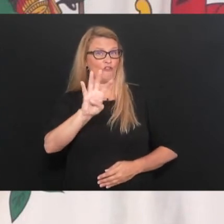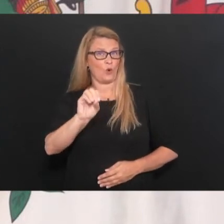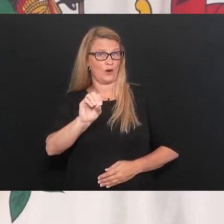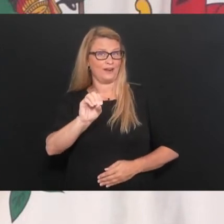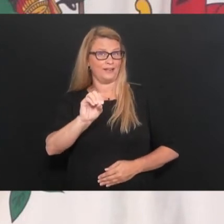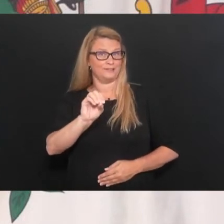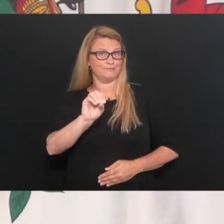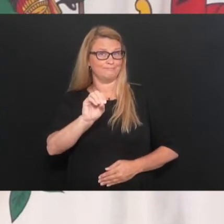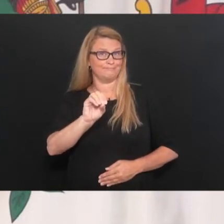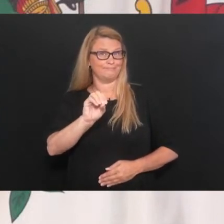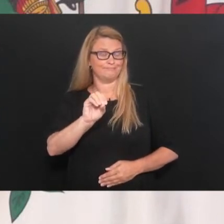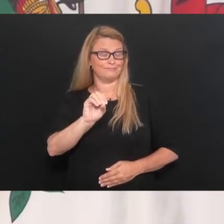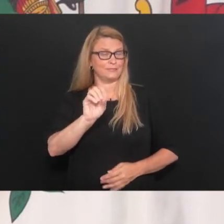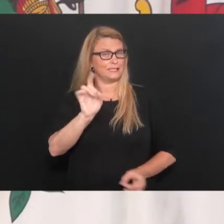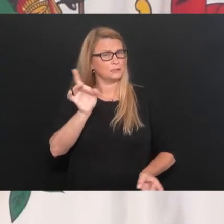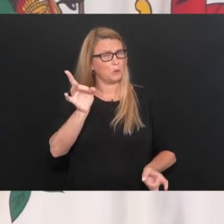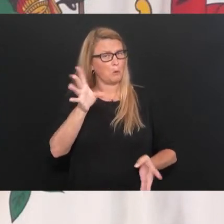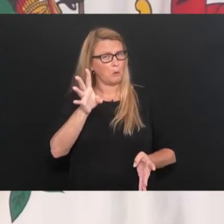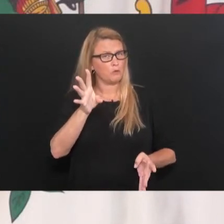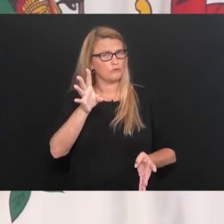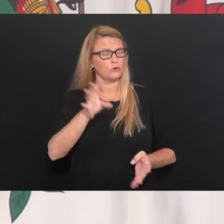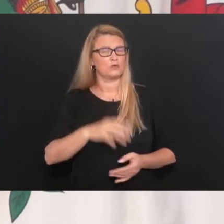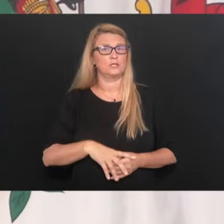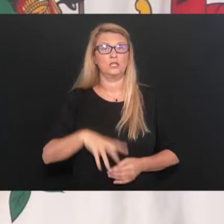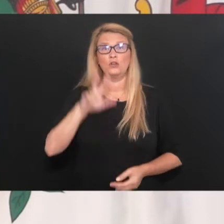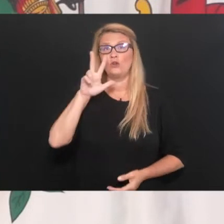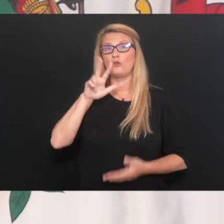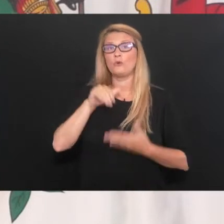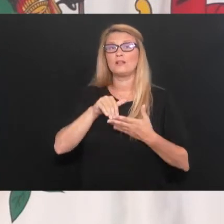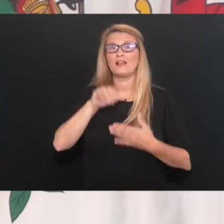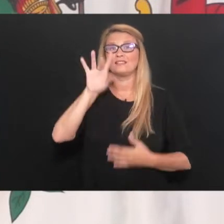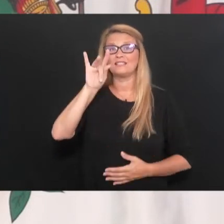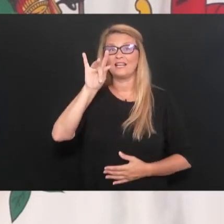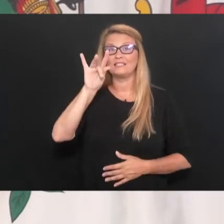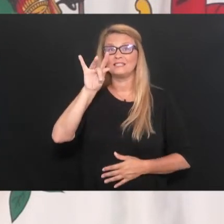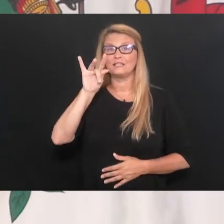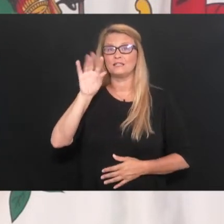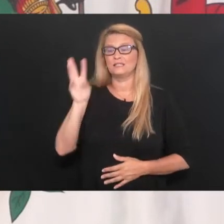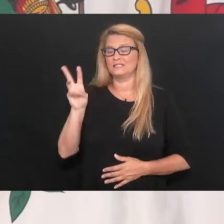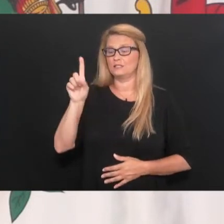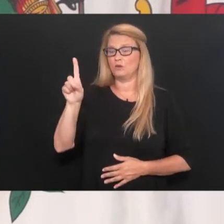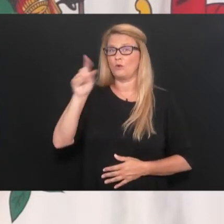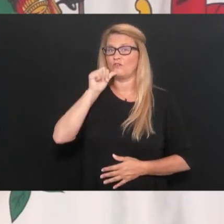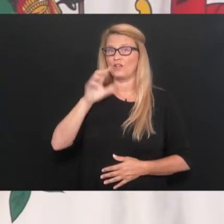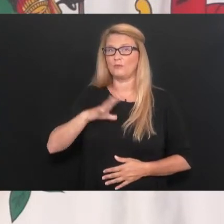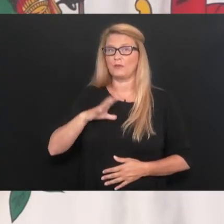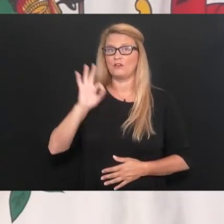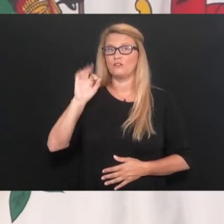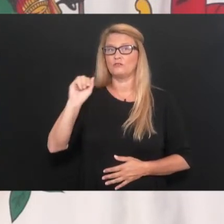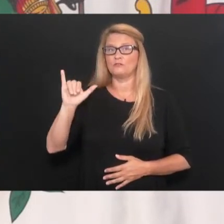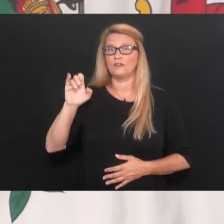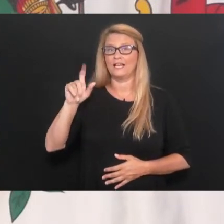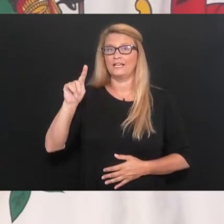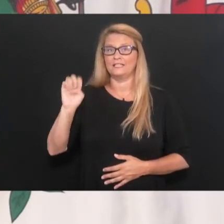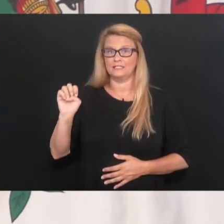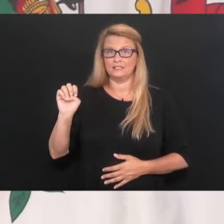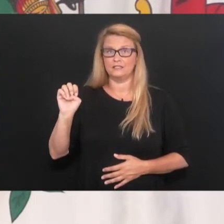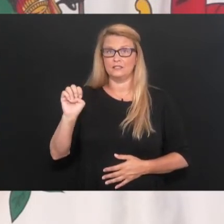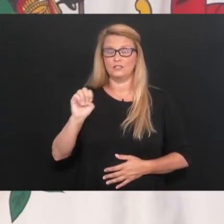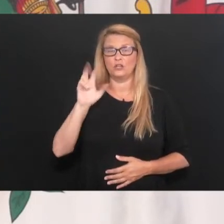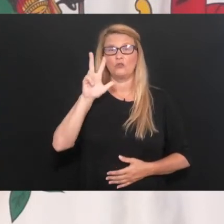It's just terrible. The 3,018th death is a 61-year-old female from Fayette County.